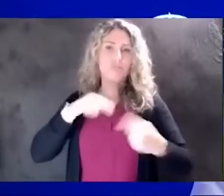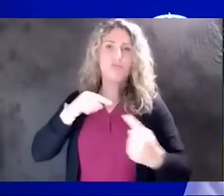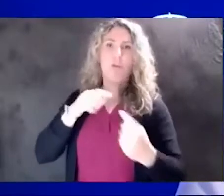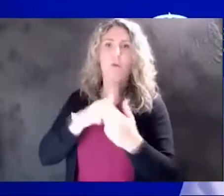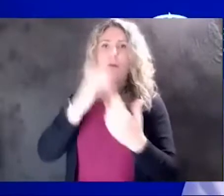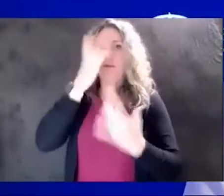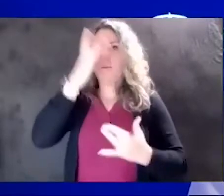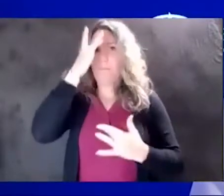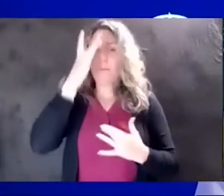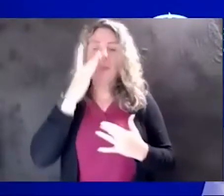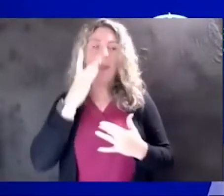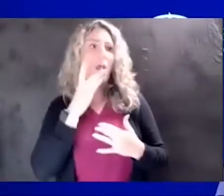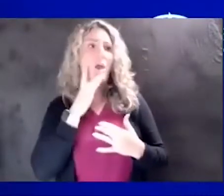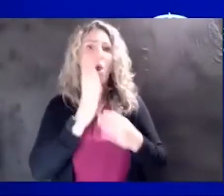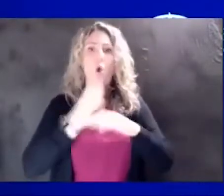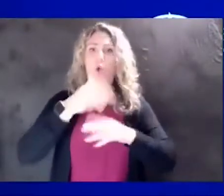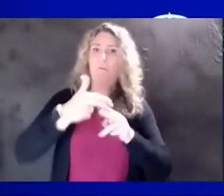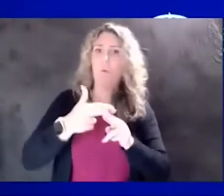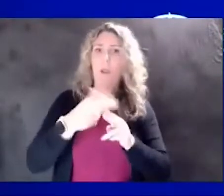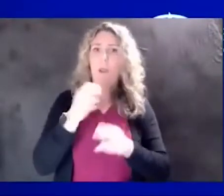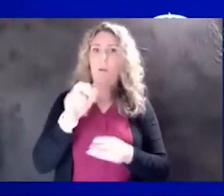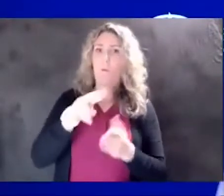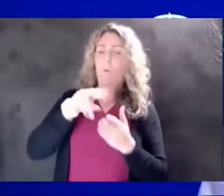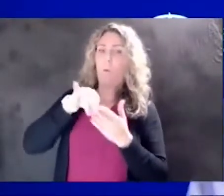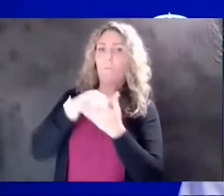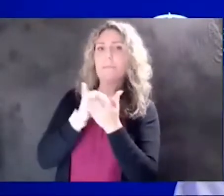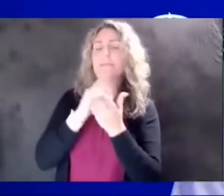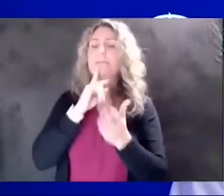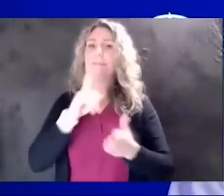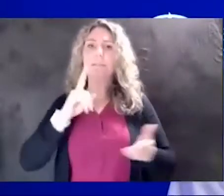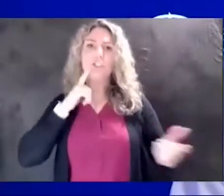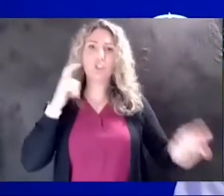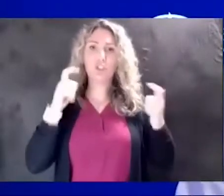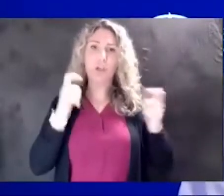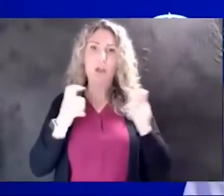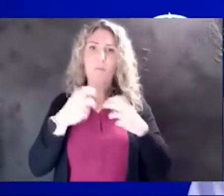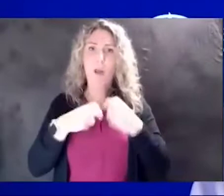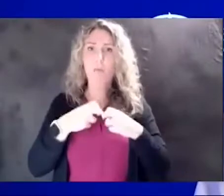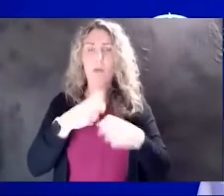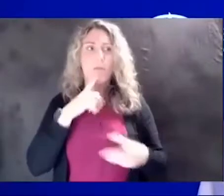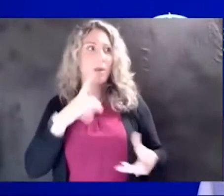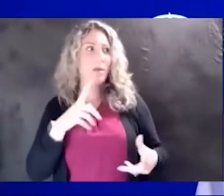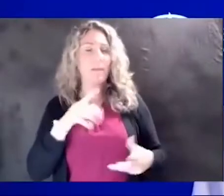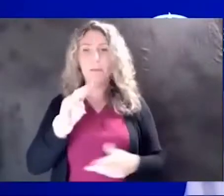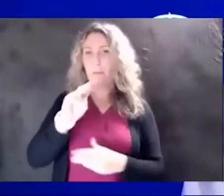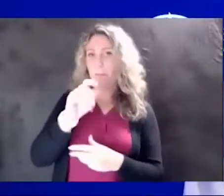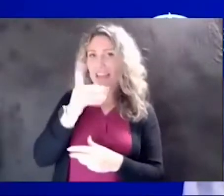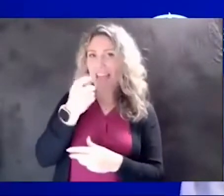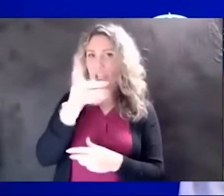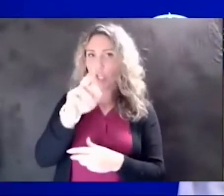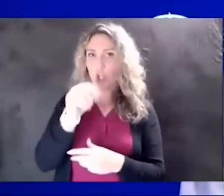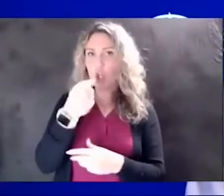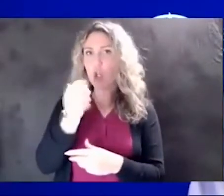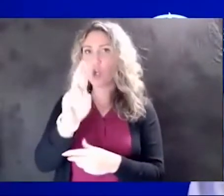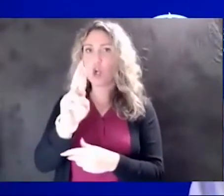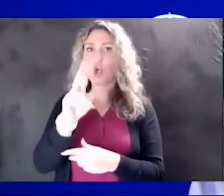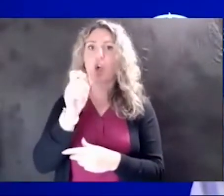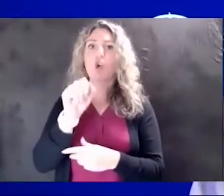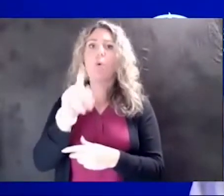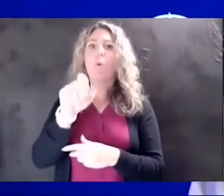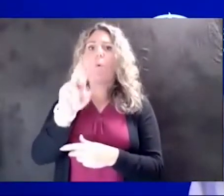or obesity is a major problem, all the way down to the molecular or cellular level, affecting your